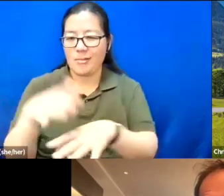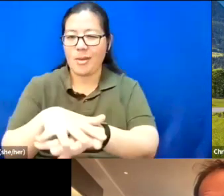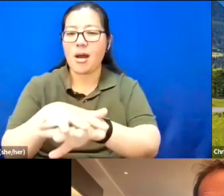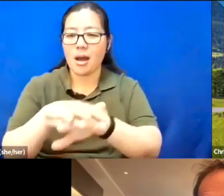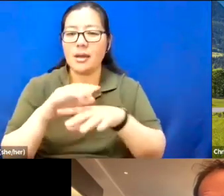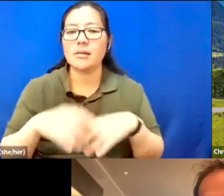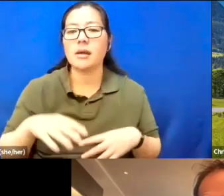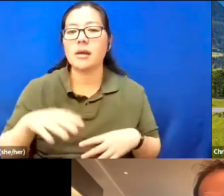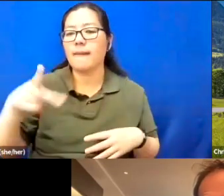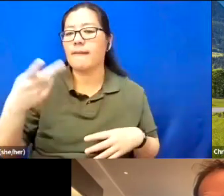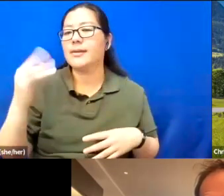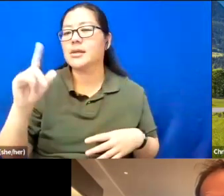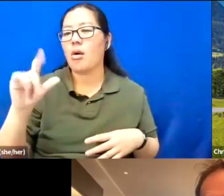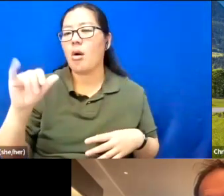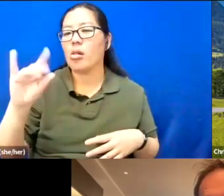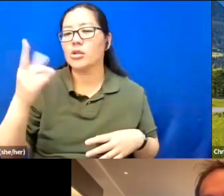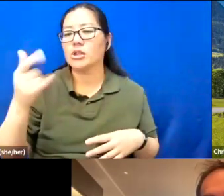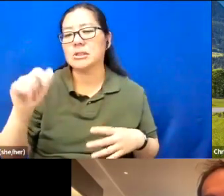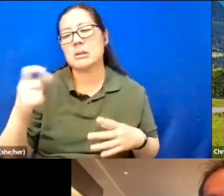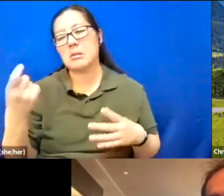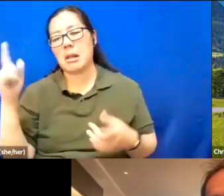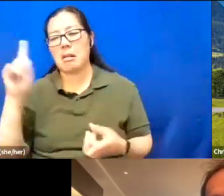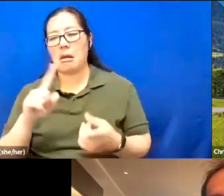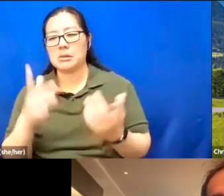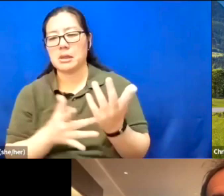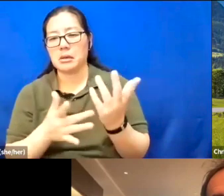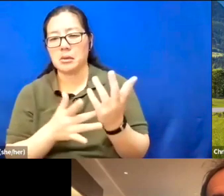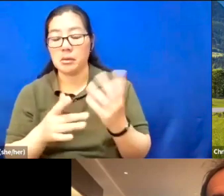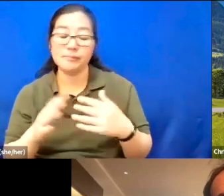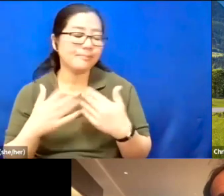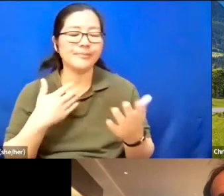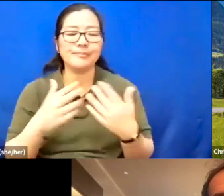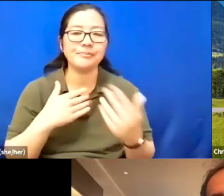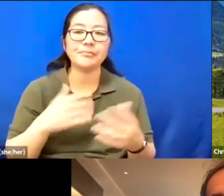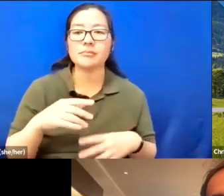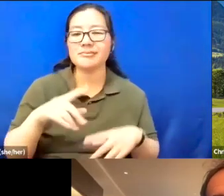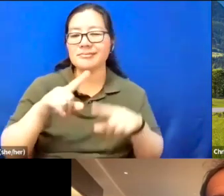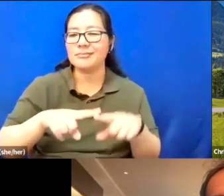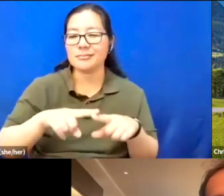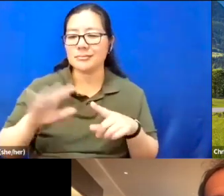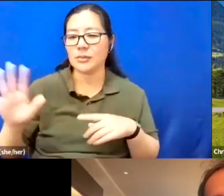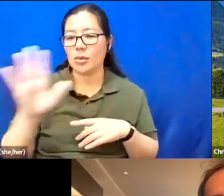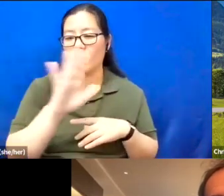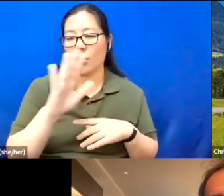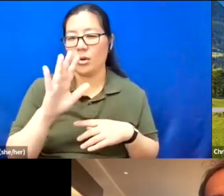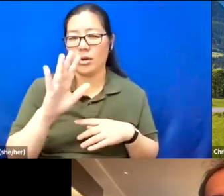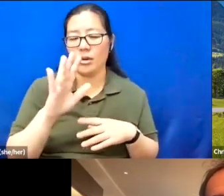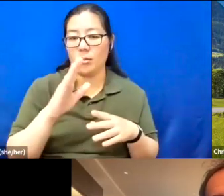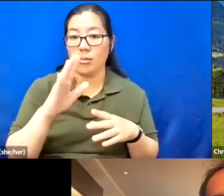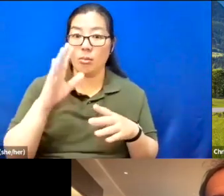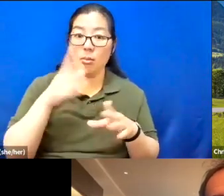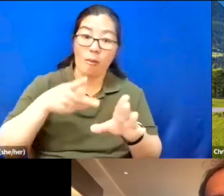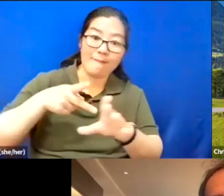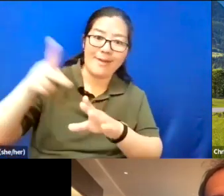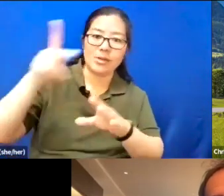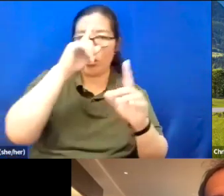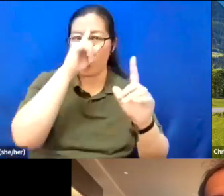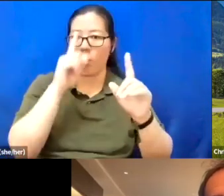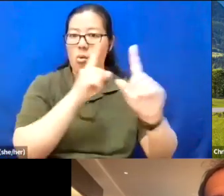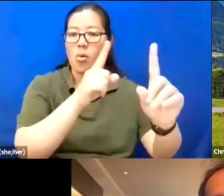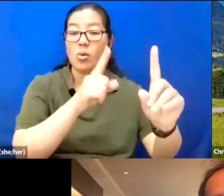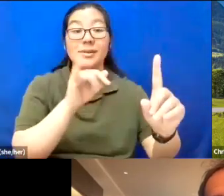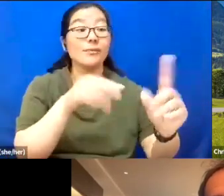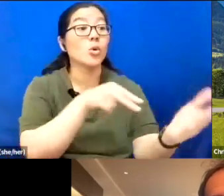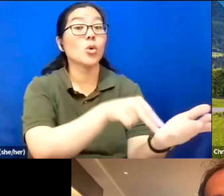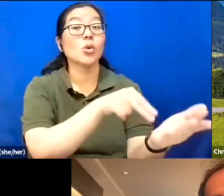less technical. But anyway, I don't know. Depends on what your professional goals are. If you're nursing, then you've